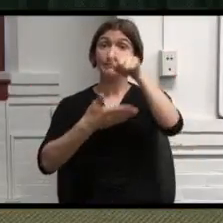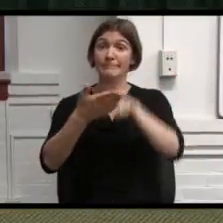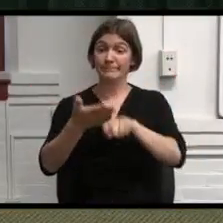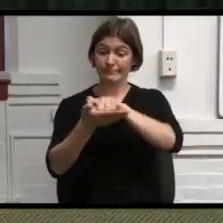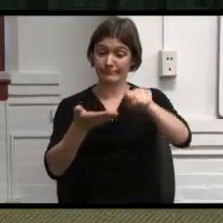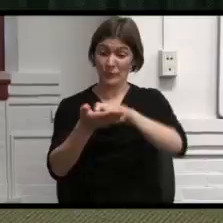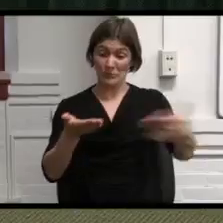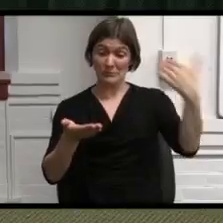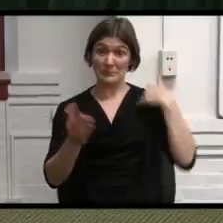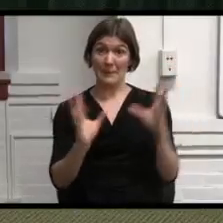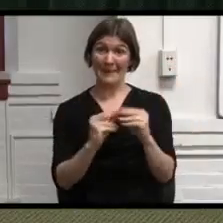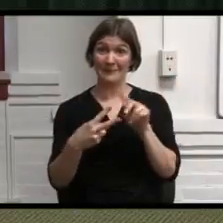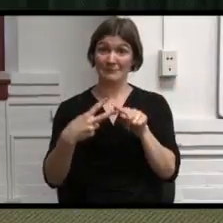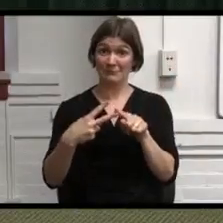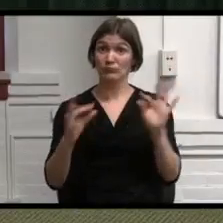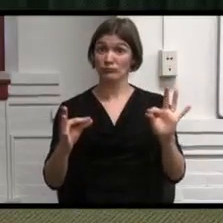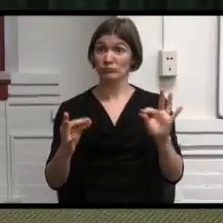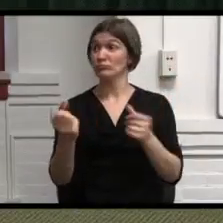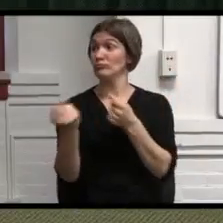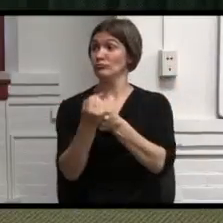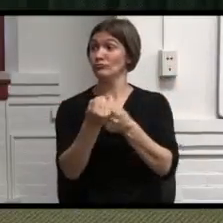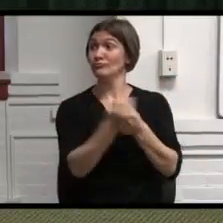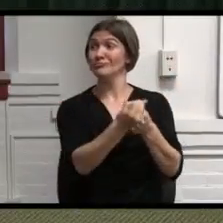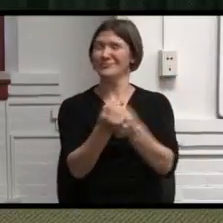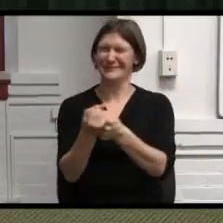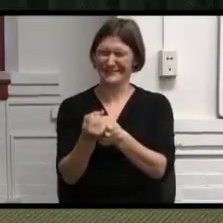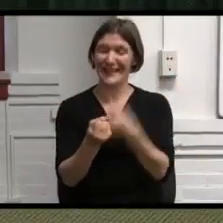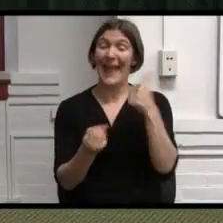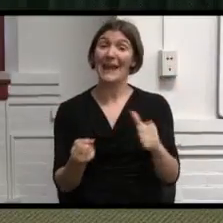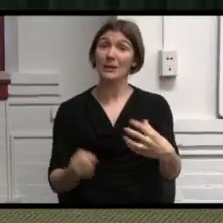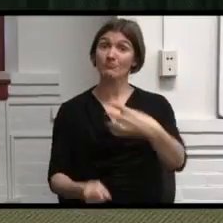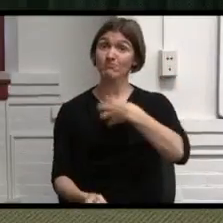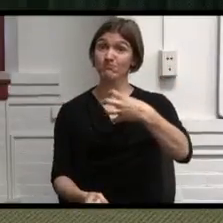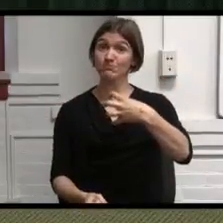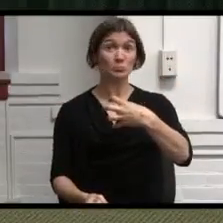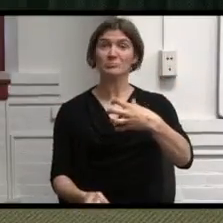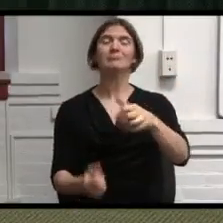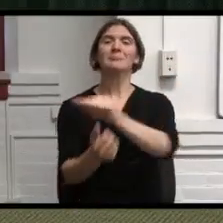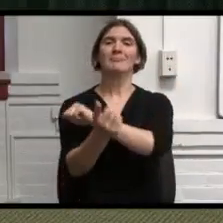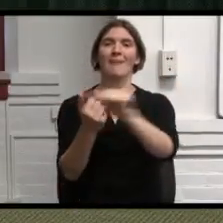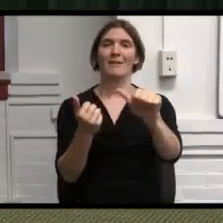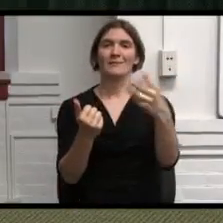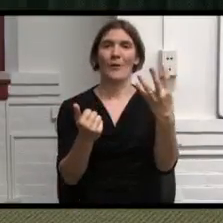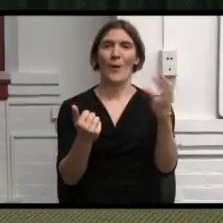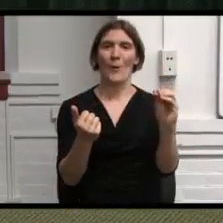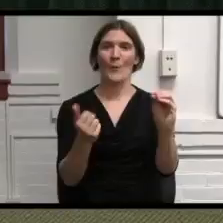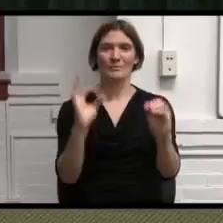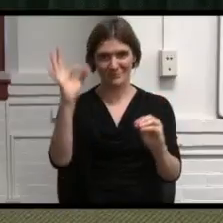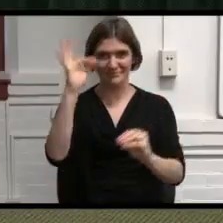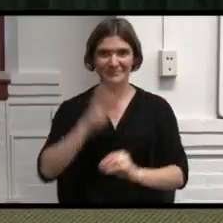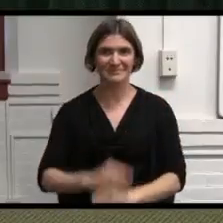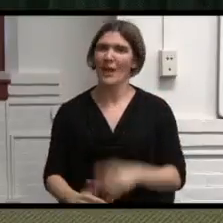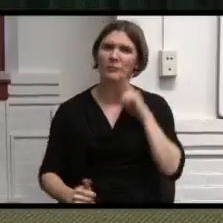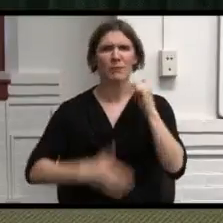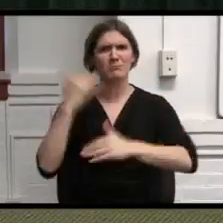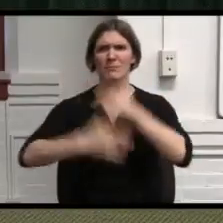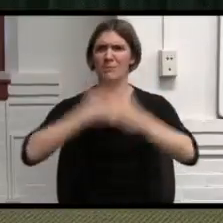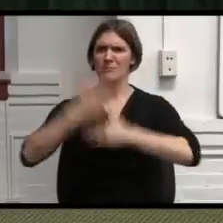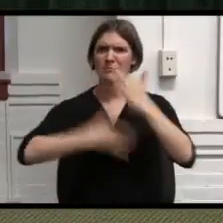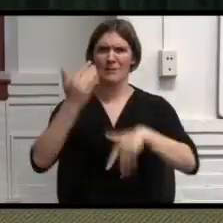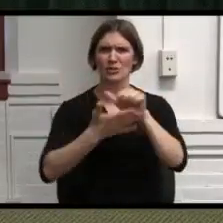minutes? Aye. Anyone opposed or abstaining? Motion carries 4-0. Zipping Yeah, we're gonna zip